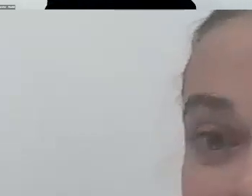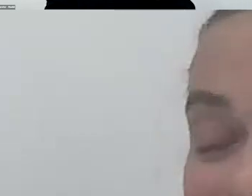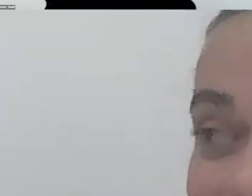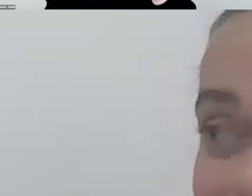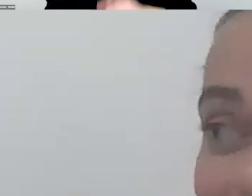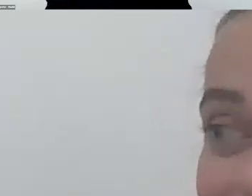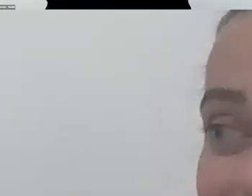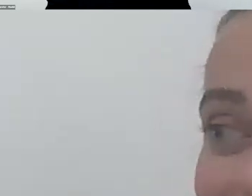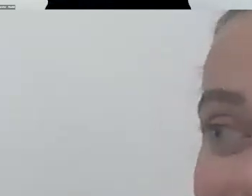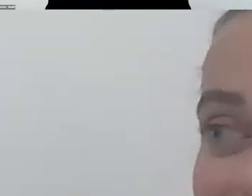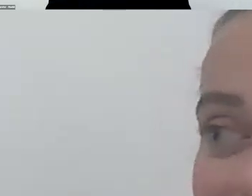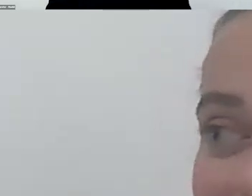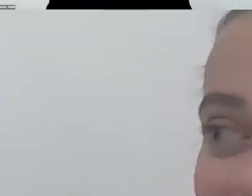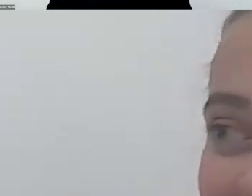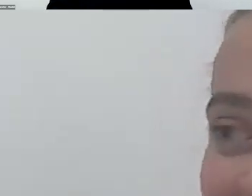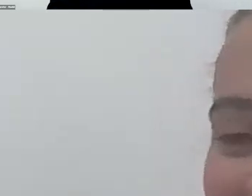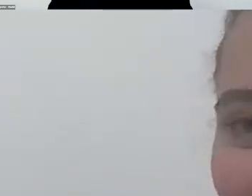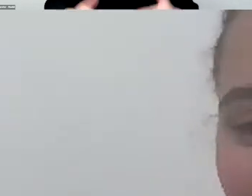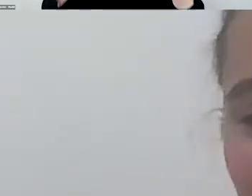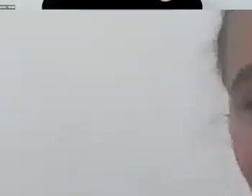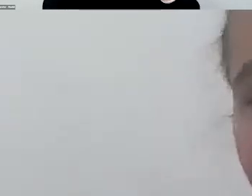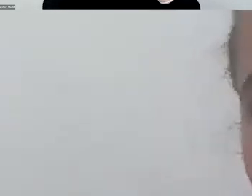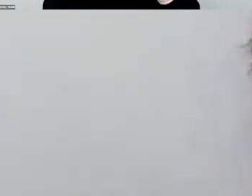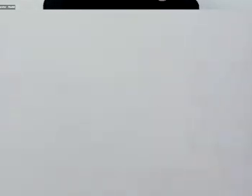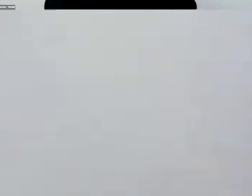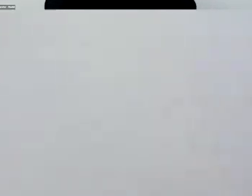home care. Yeah. Home care is good,